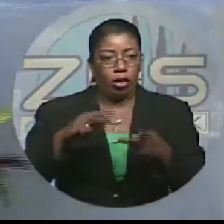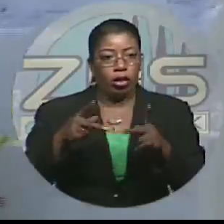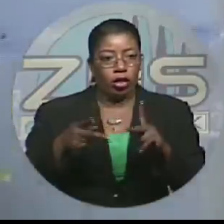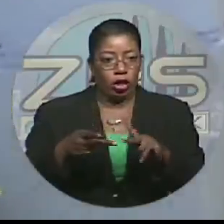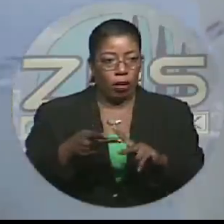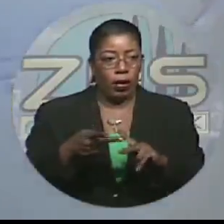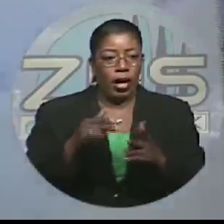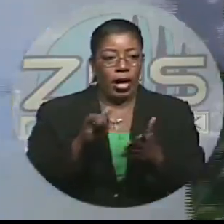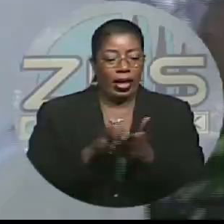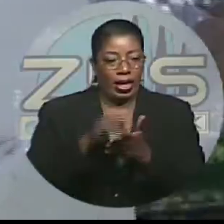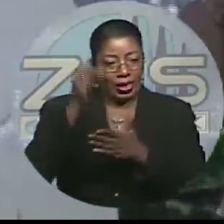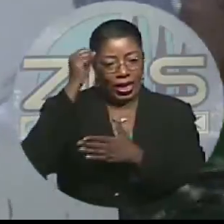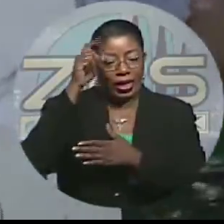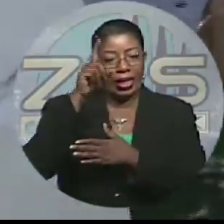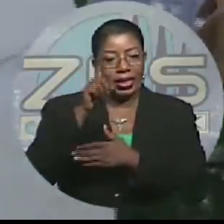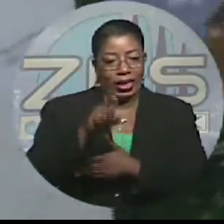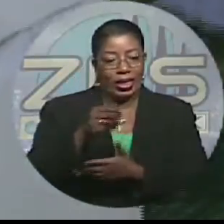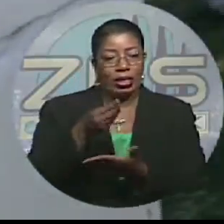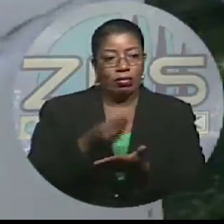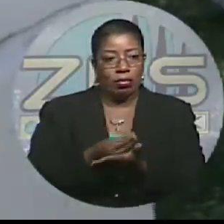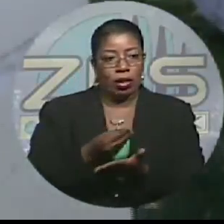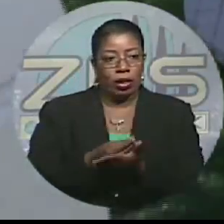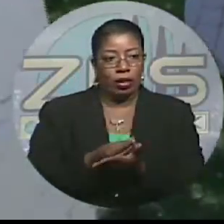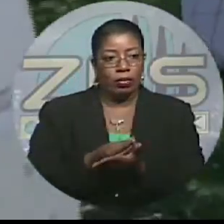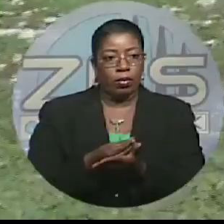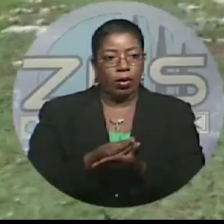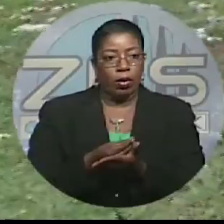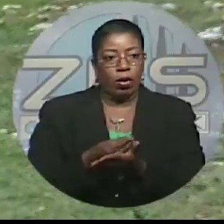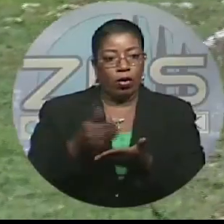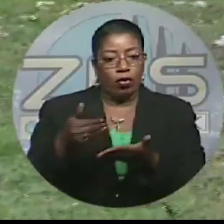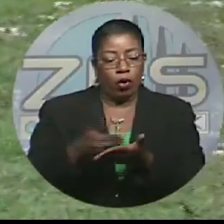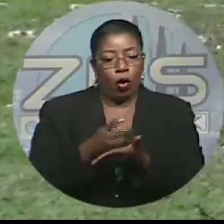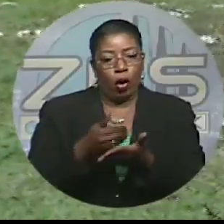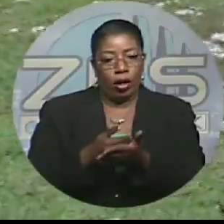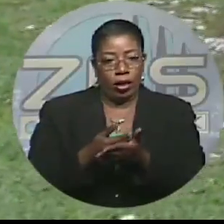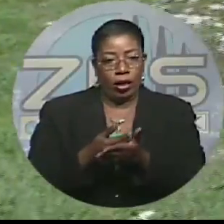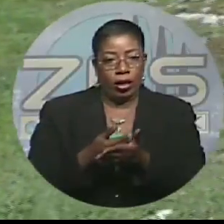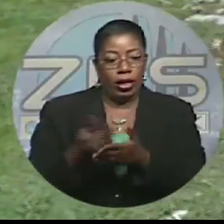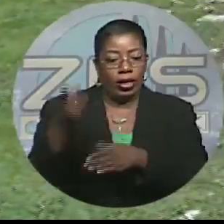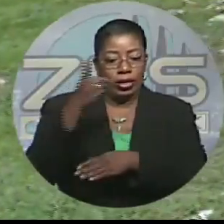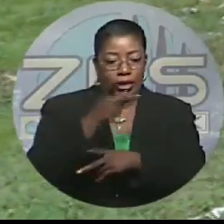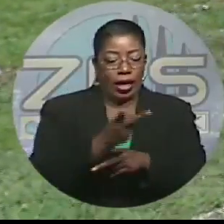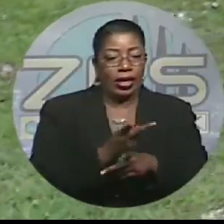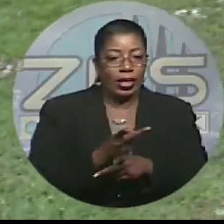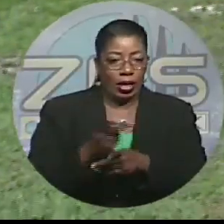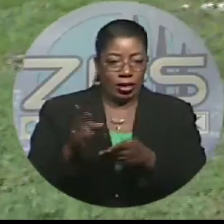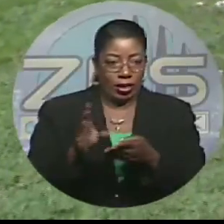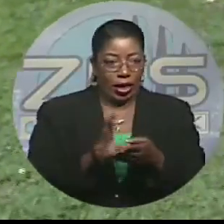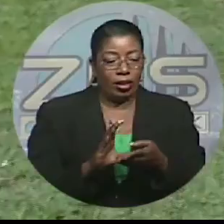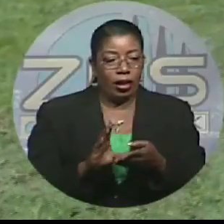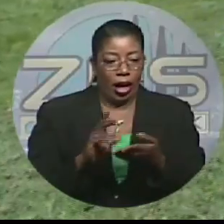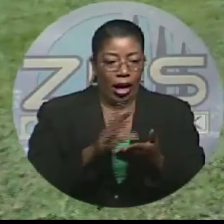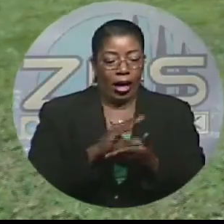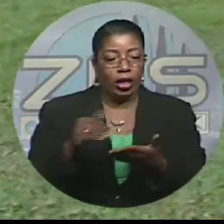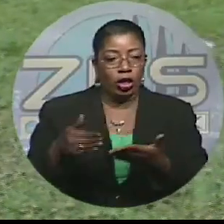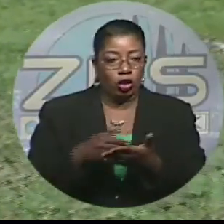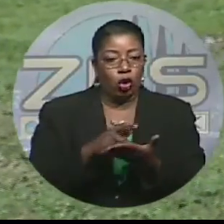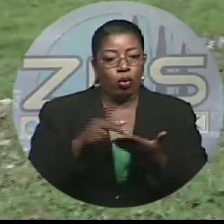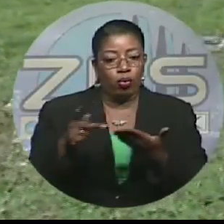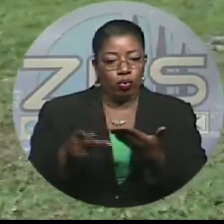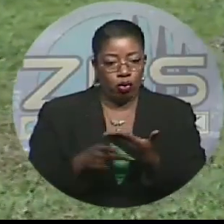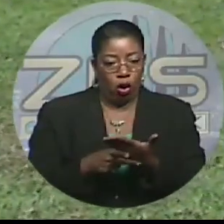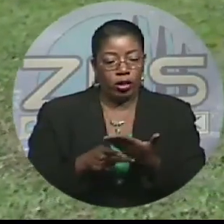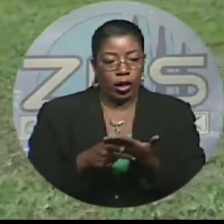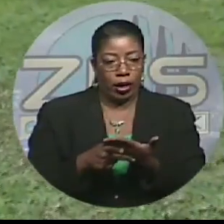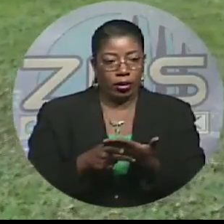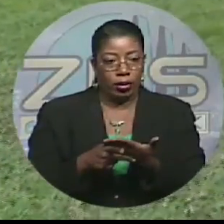acknowledged that Sandilands also needs funding for its proposed daycare center and lawn project, which is expected to provide therapeutic